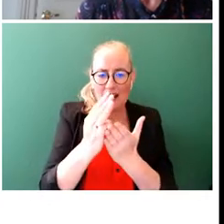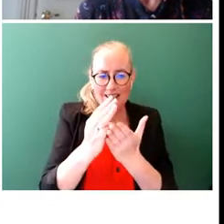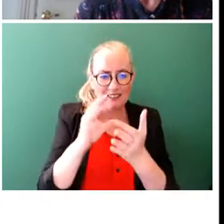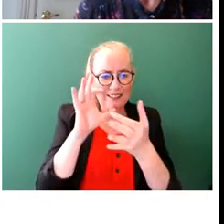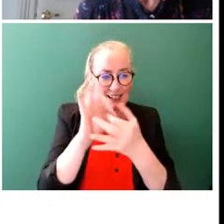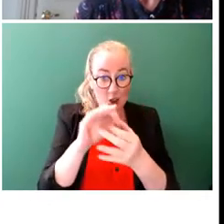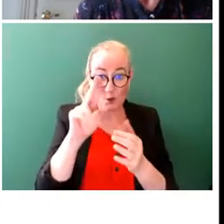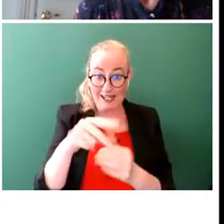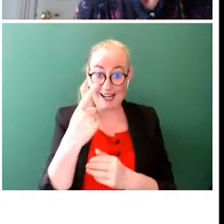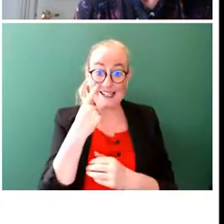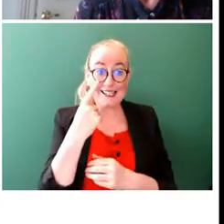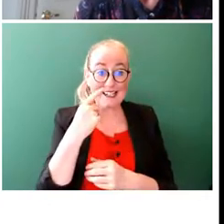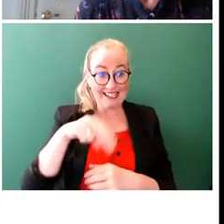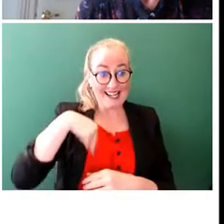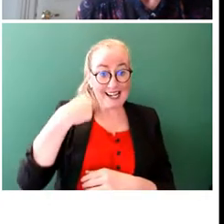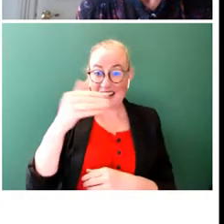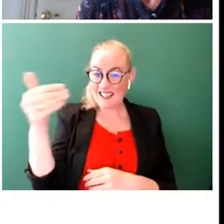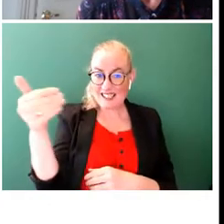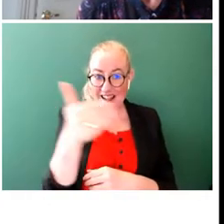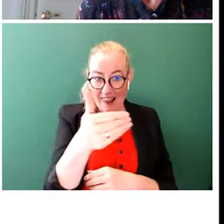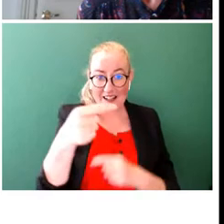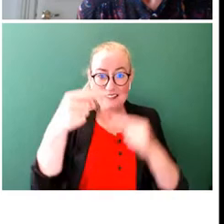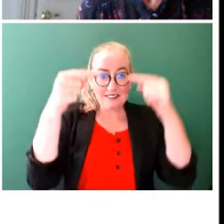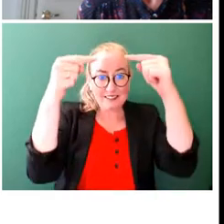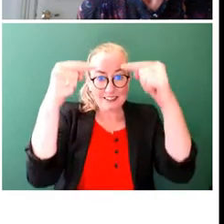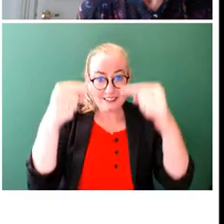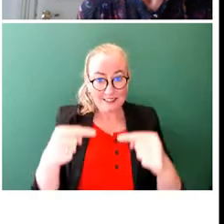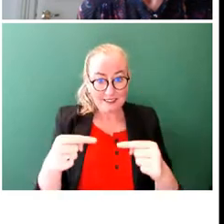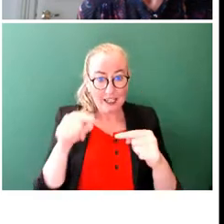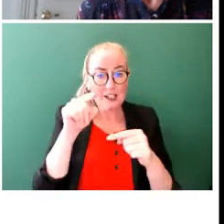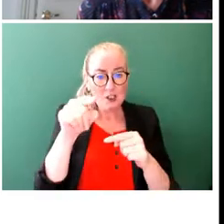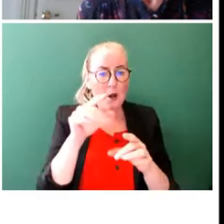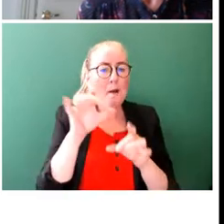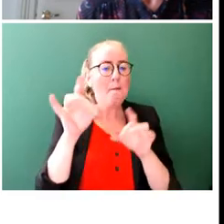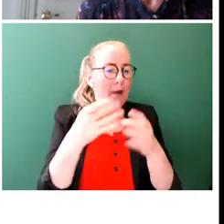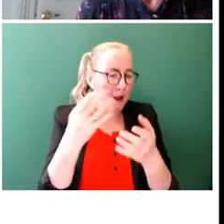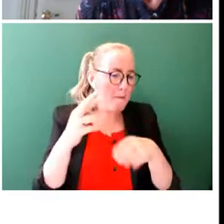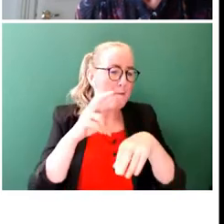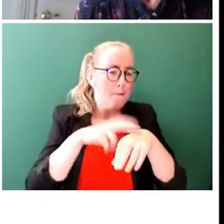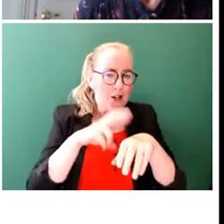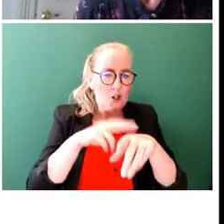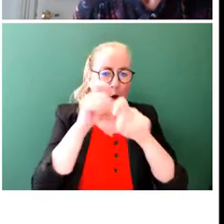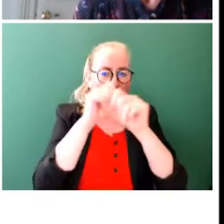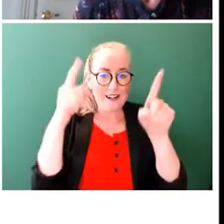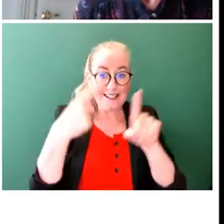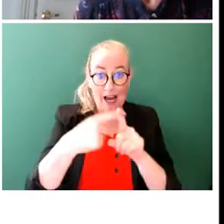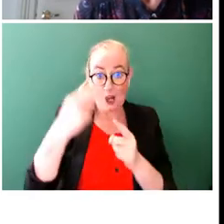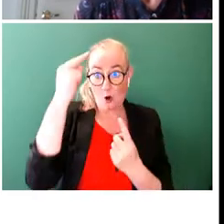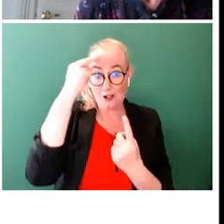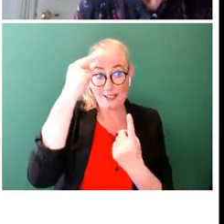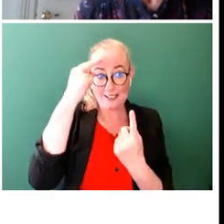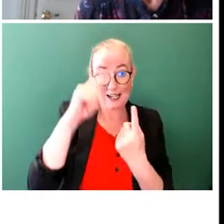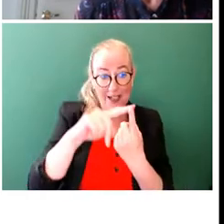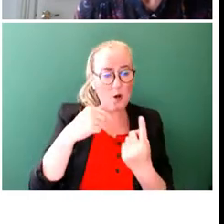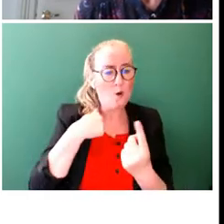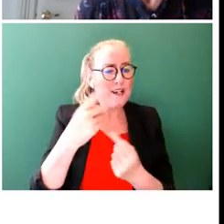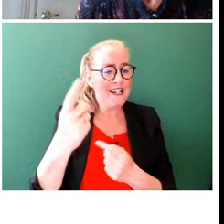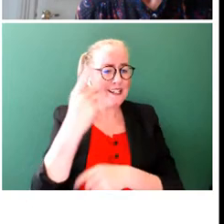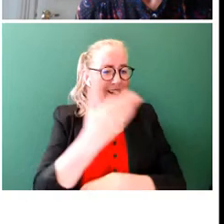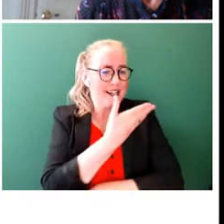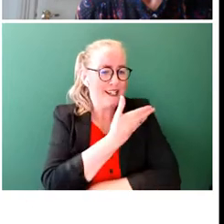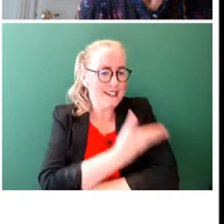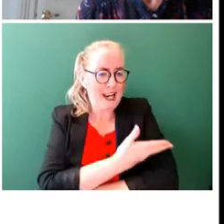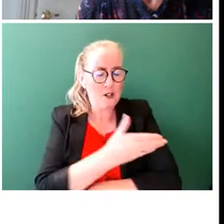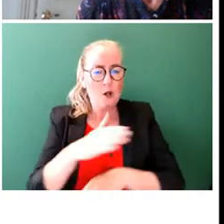can see on the next slide. And it is to raise awareness and understanding. Now, we started off with extensive